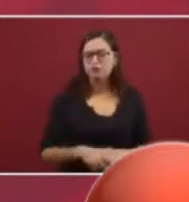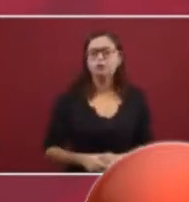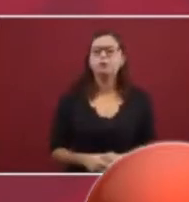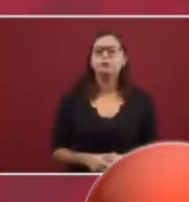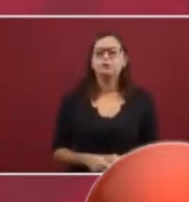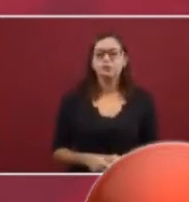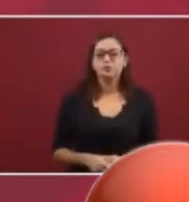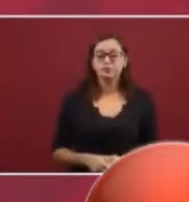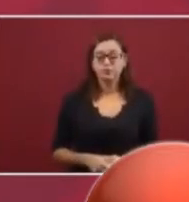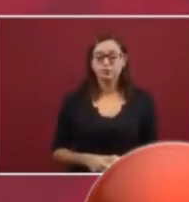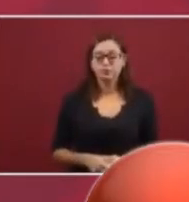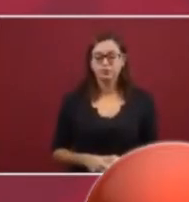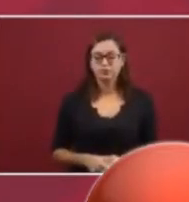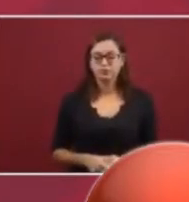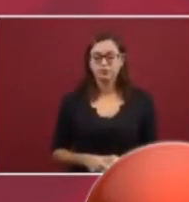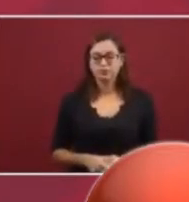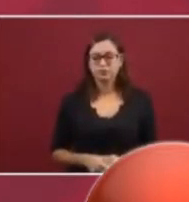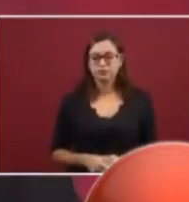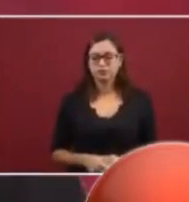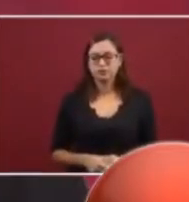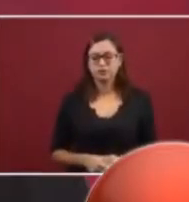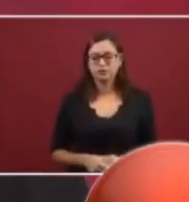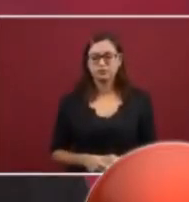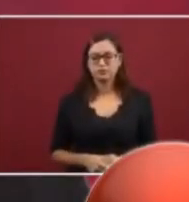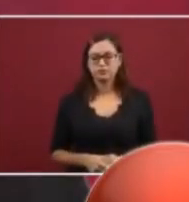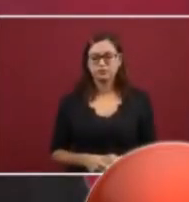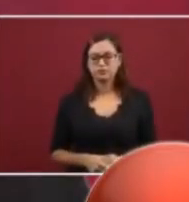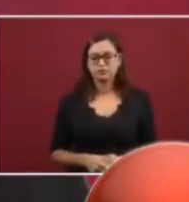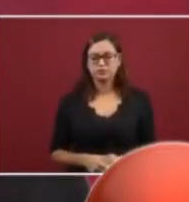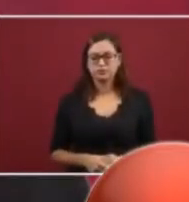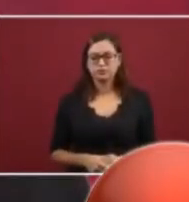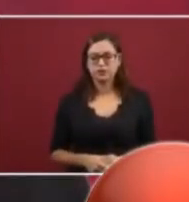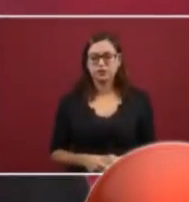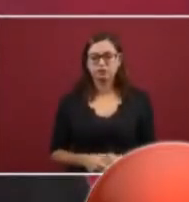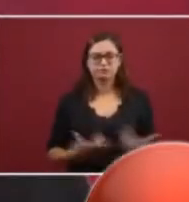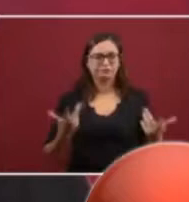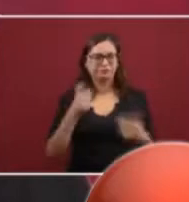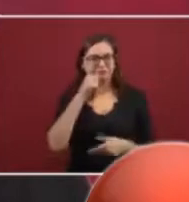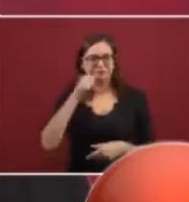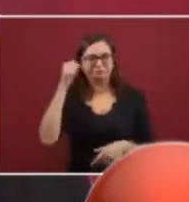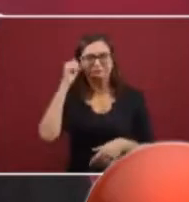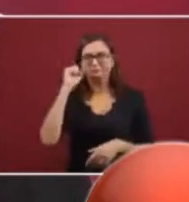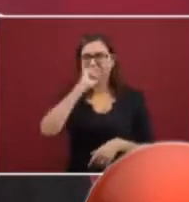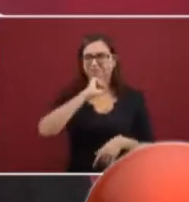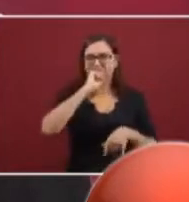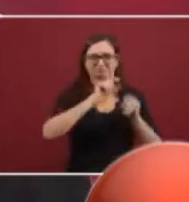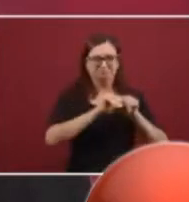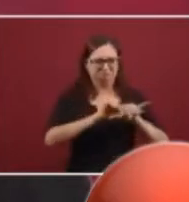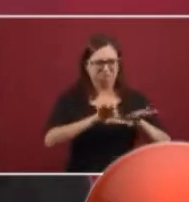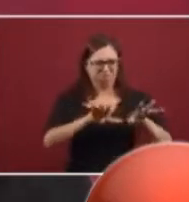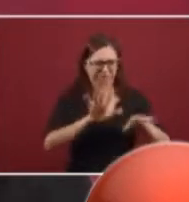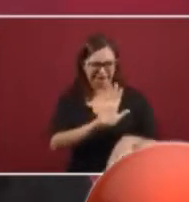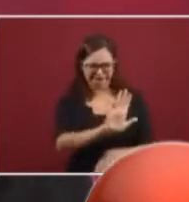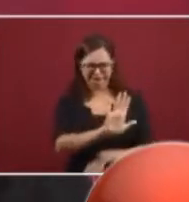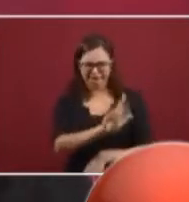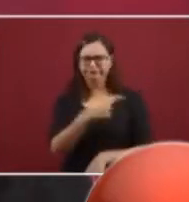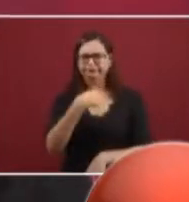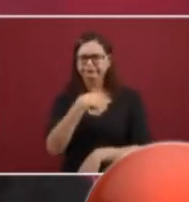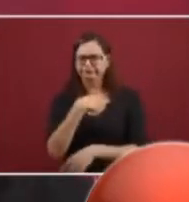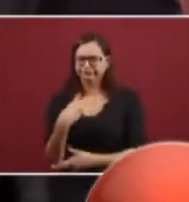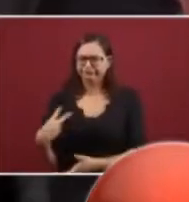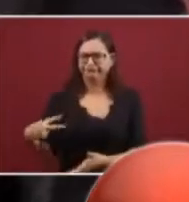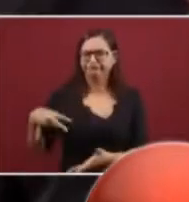This is a really important matter. So that's why I went out to give my